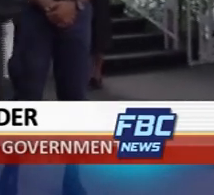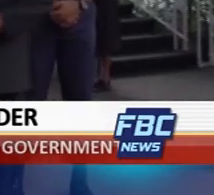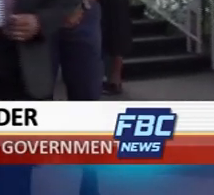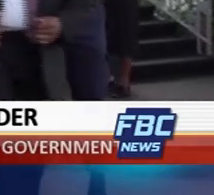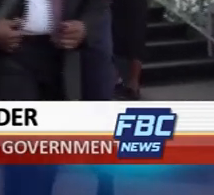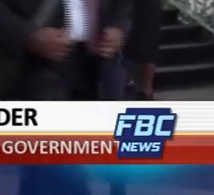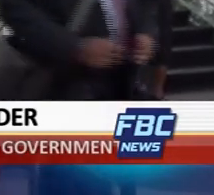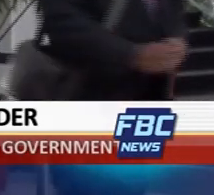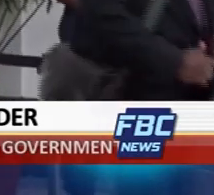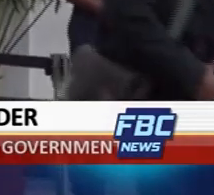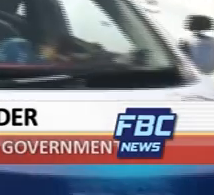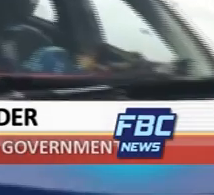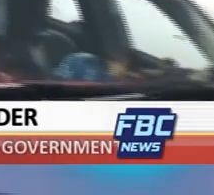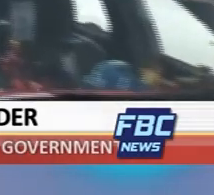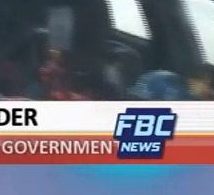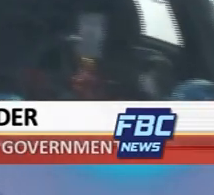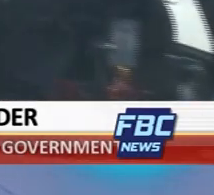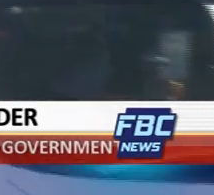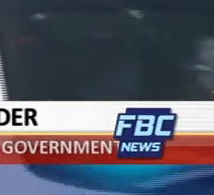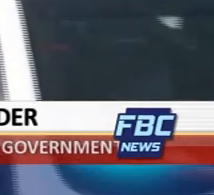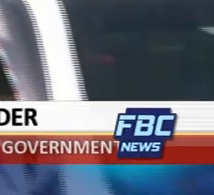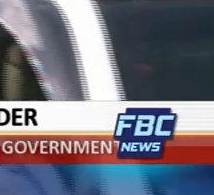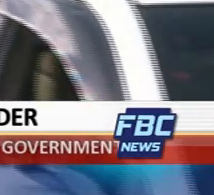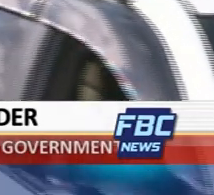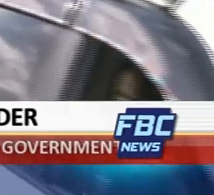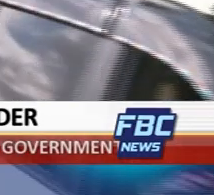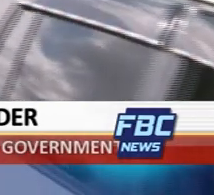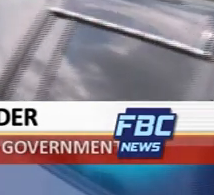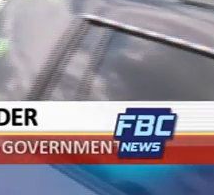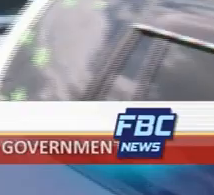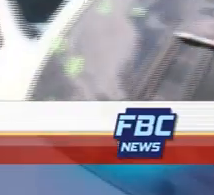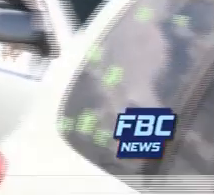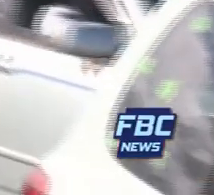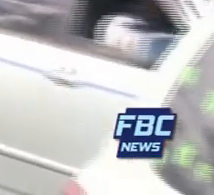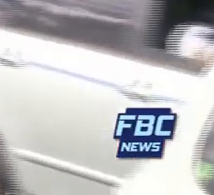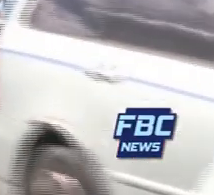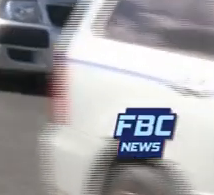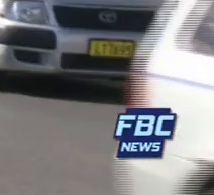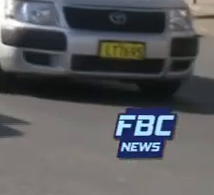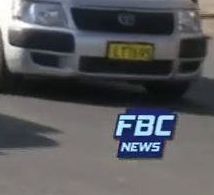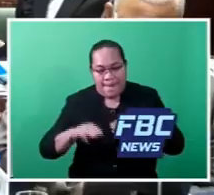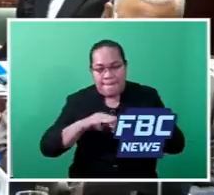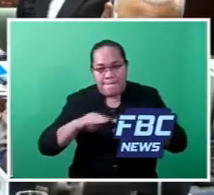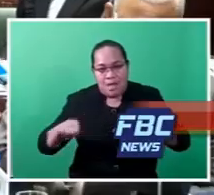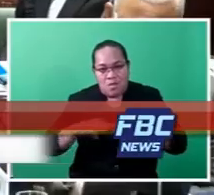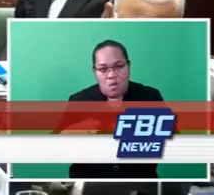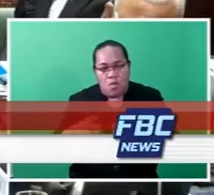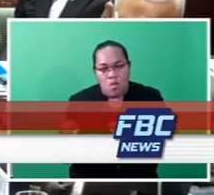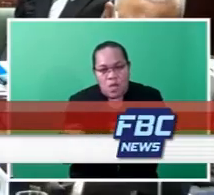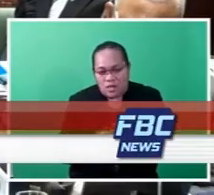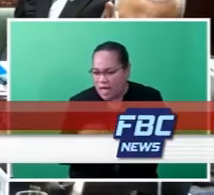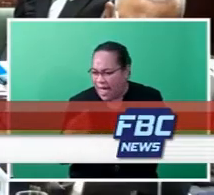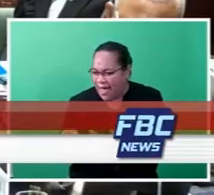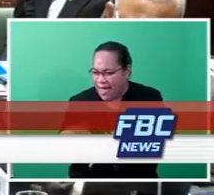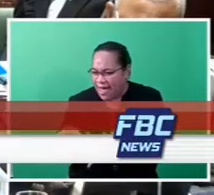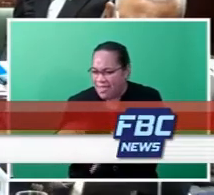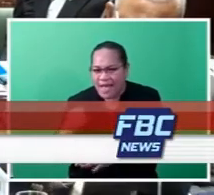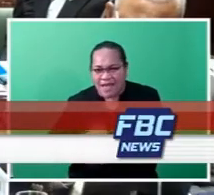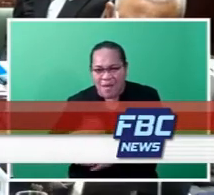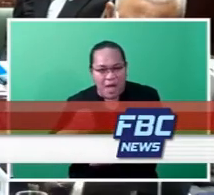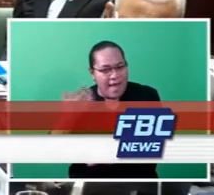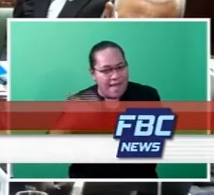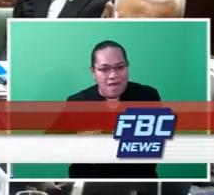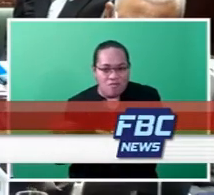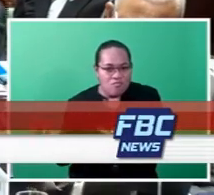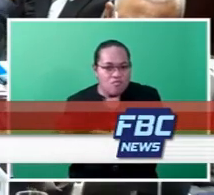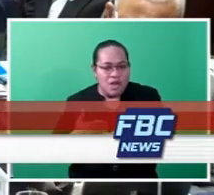current government introduced the minimum wage scheme and constantly reviews it. That's a fact of life. No other government actually brought in the minimum